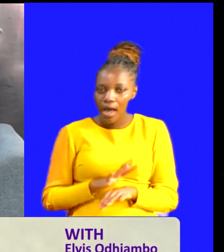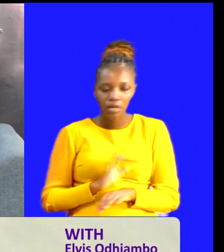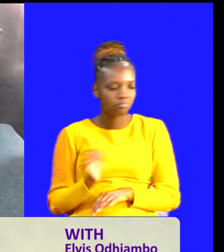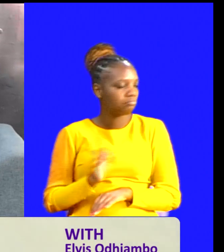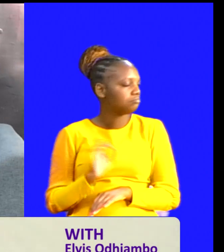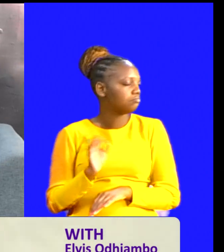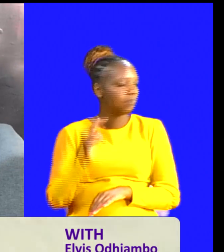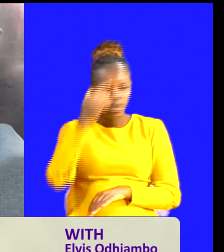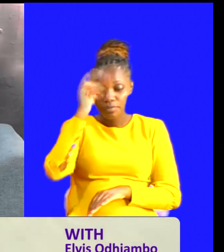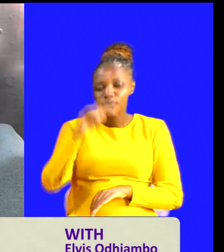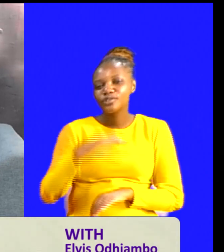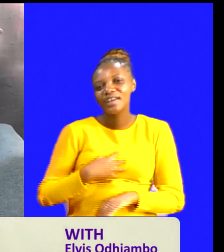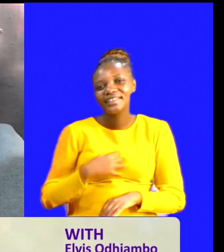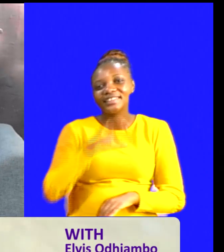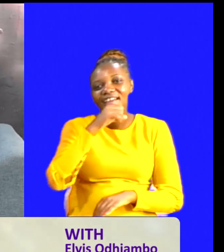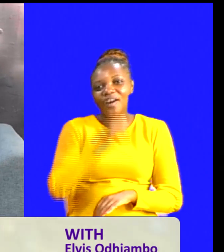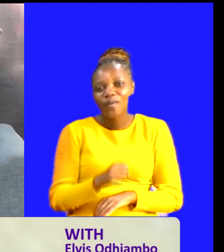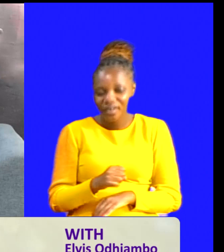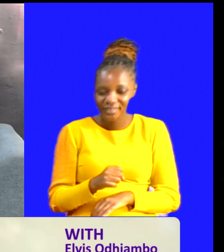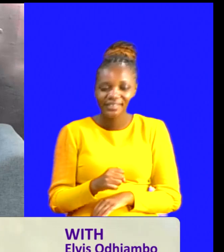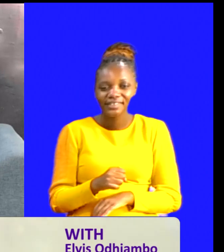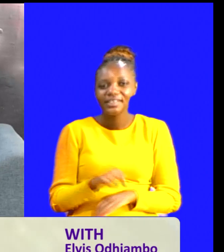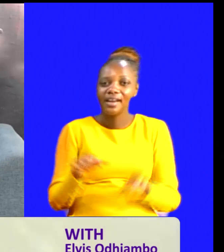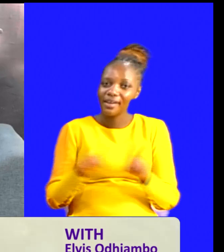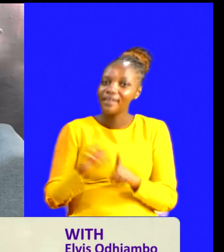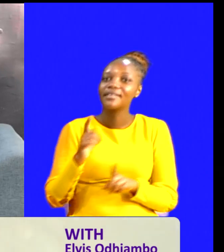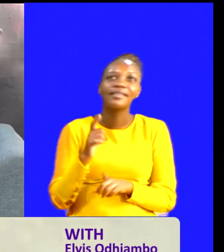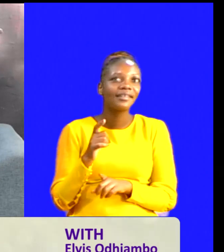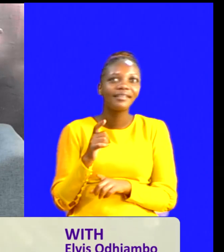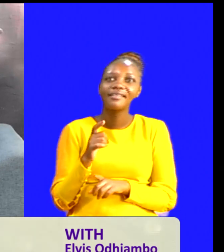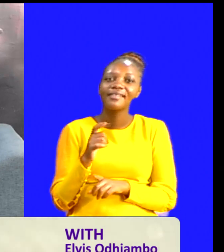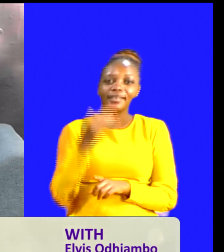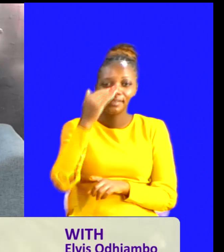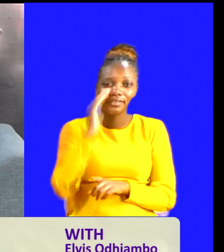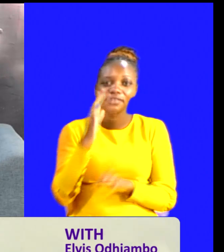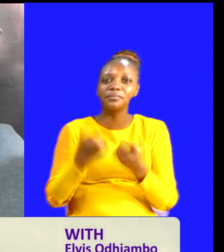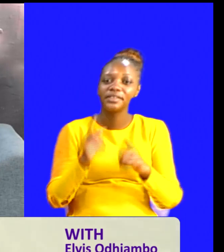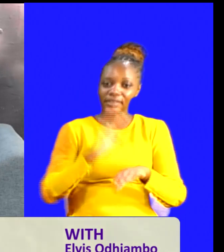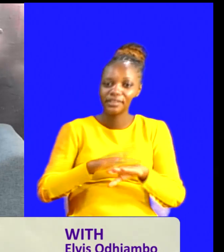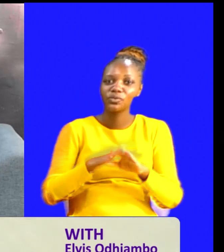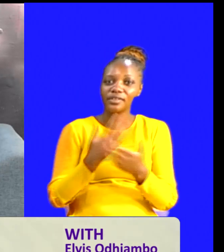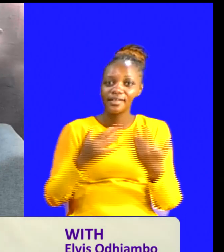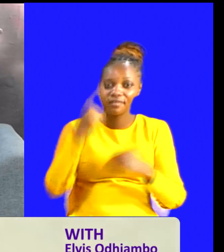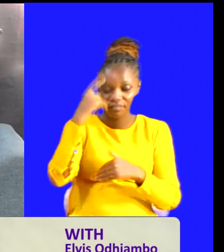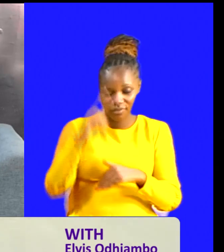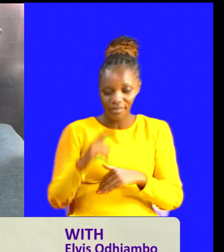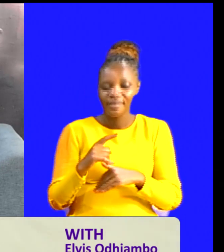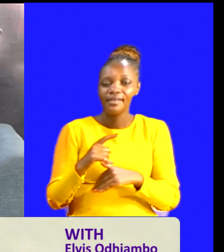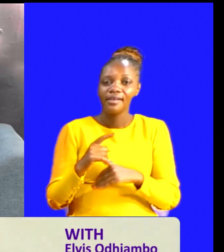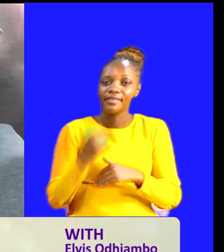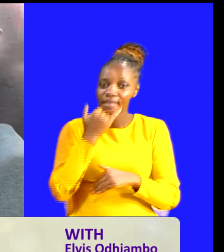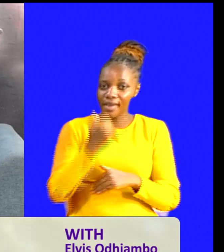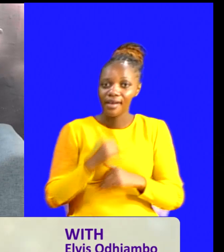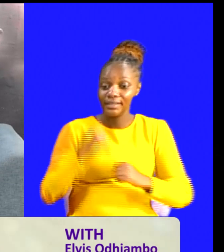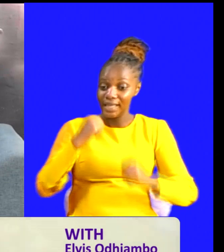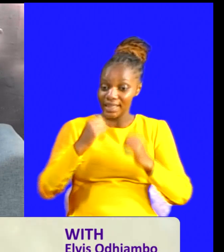can retire old just the way Eliud Kipchoge is doing it. And it's a good show for the coming athletes, because it goes to